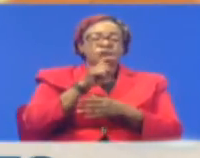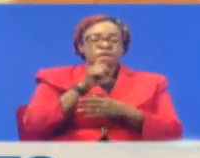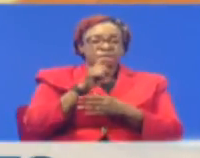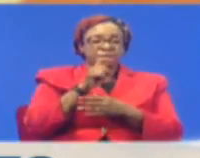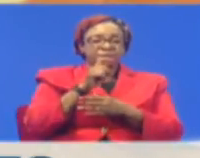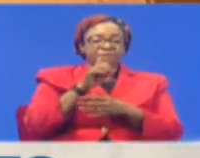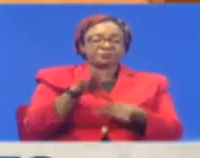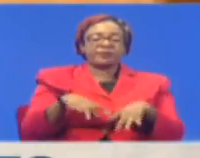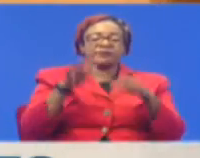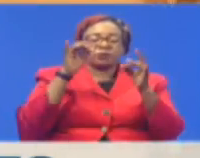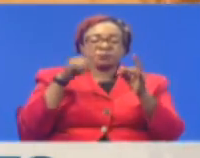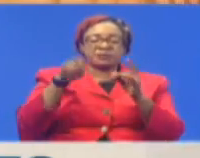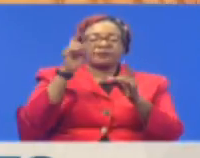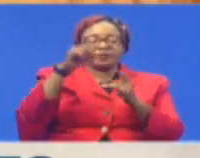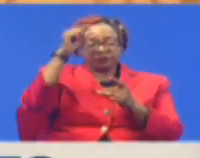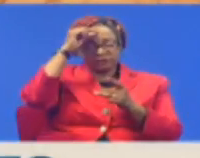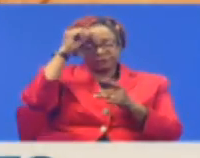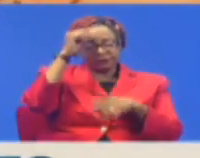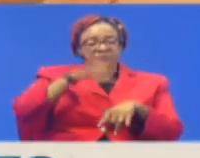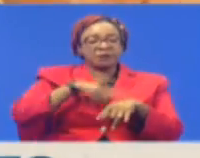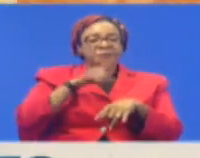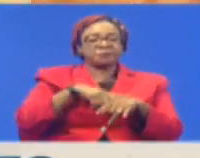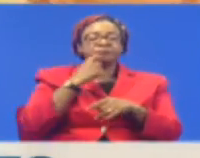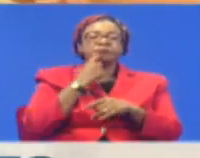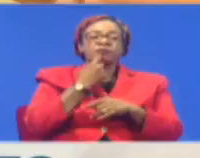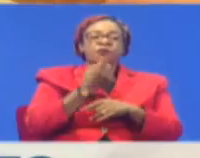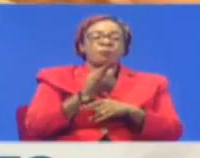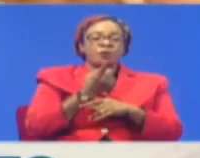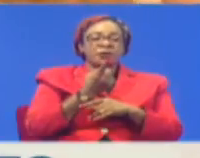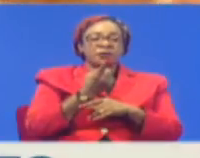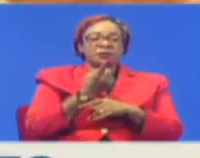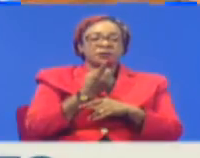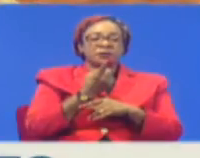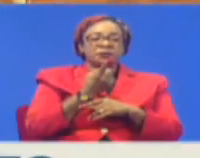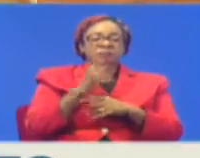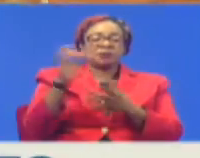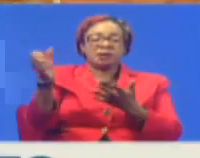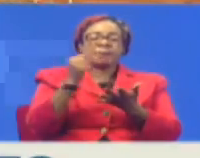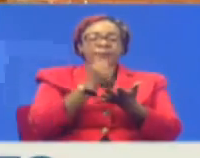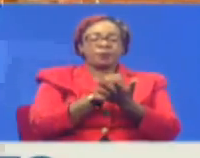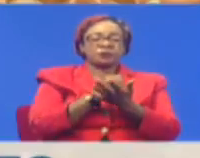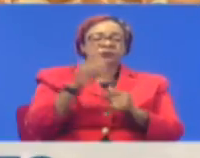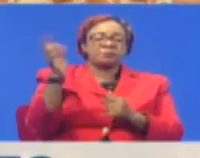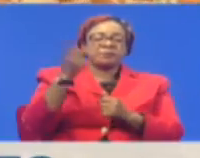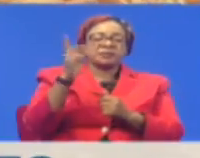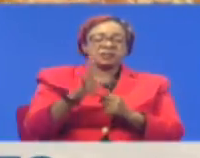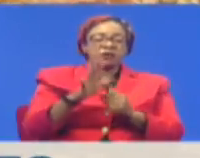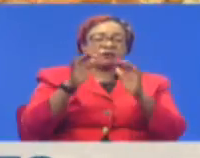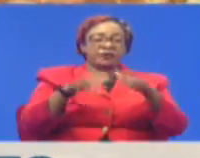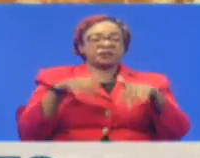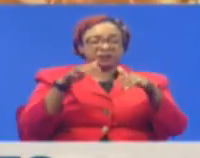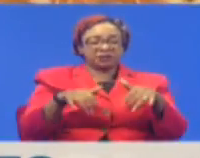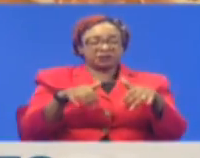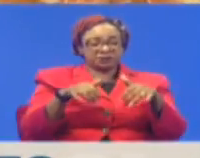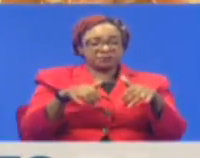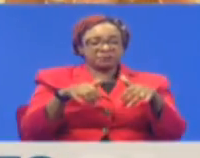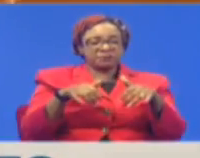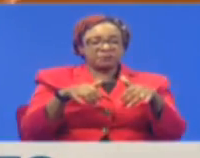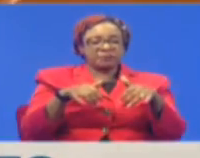government when the then President Daniel Toroitich Arap Moi appointed him Minister of Agriculture and moved him to the